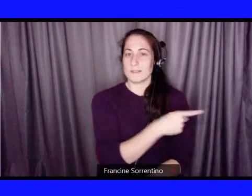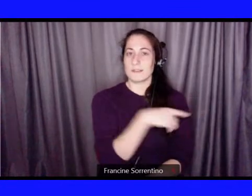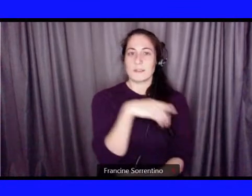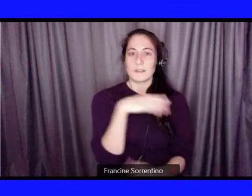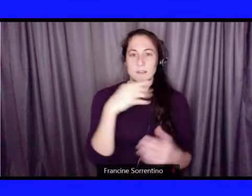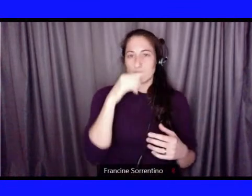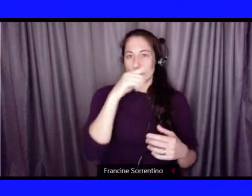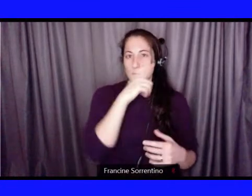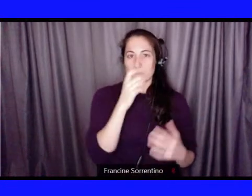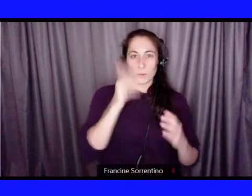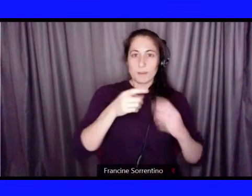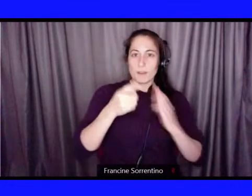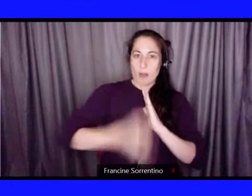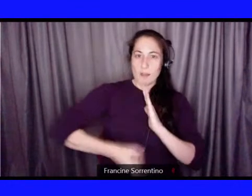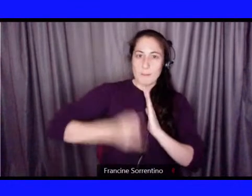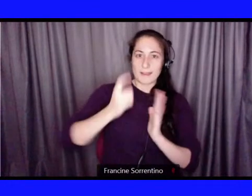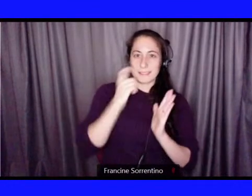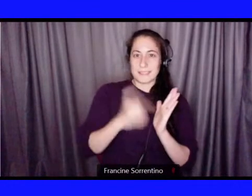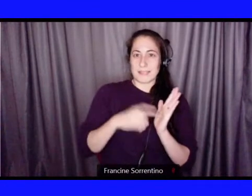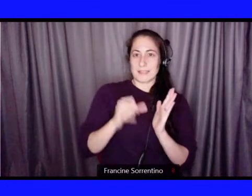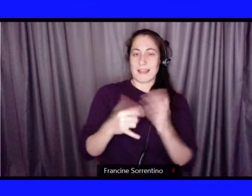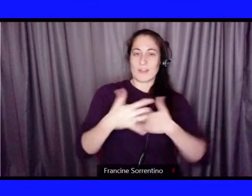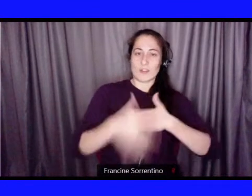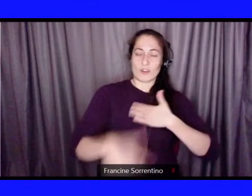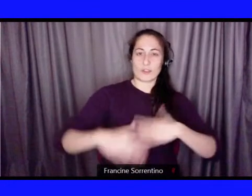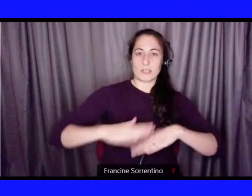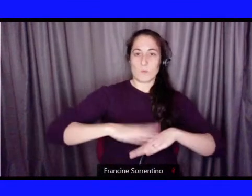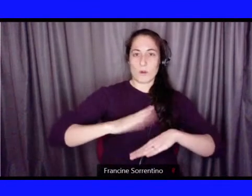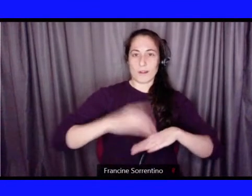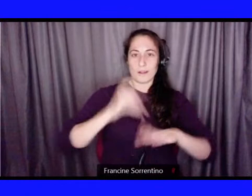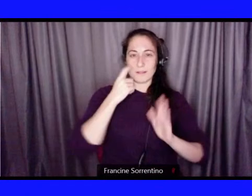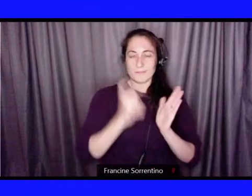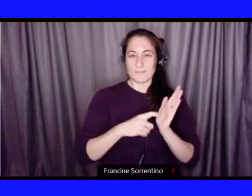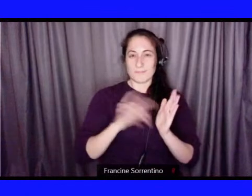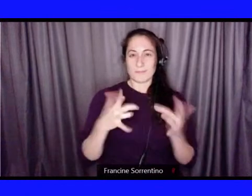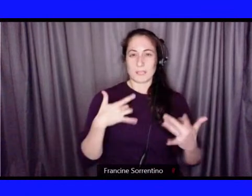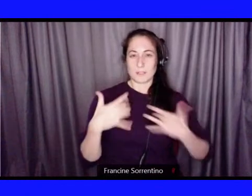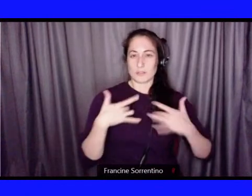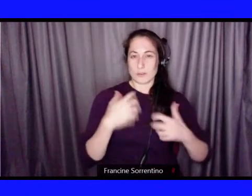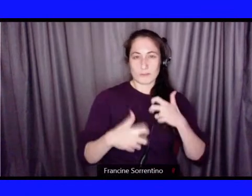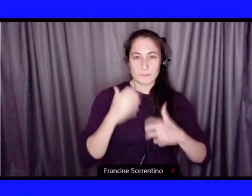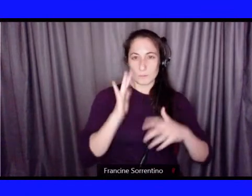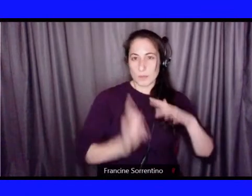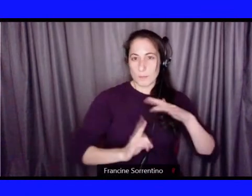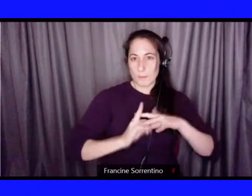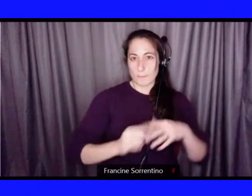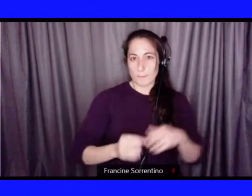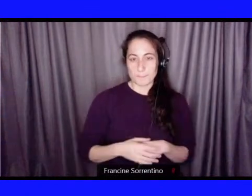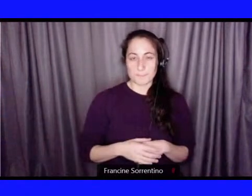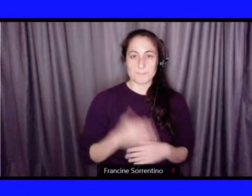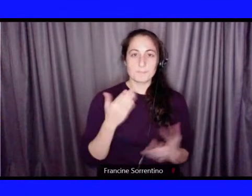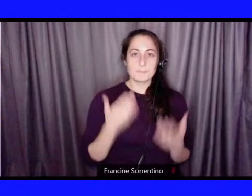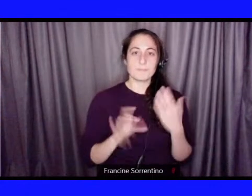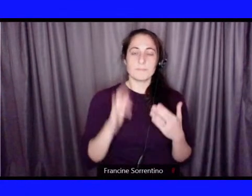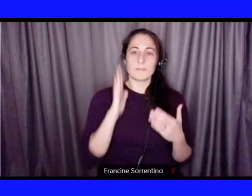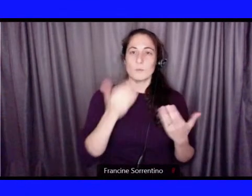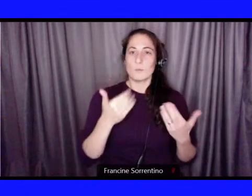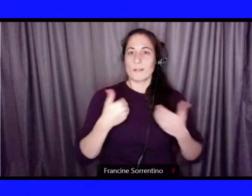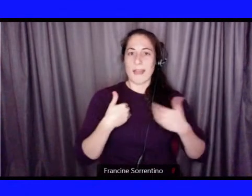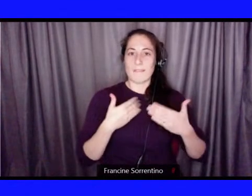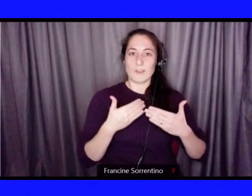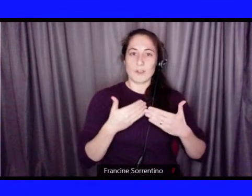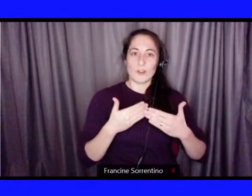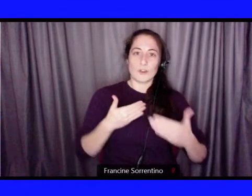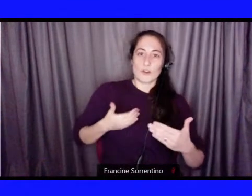so it is that sort of complexity of right, the newest and latest that makes